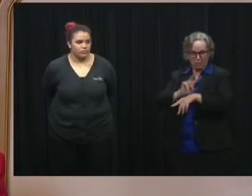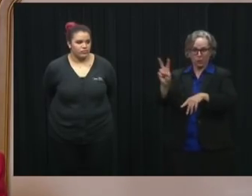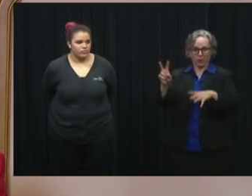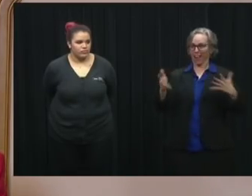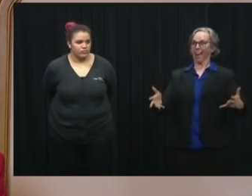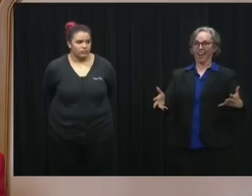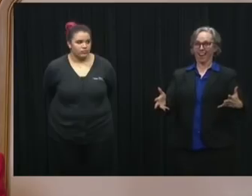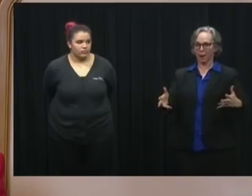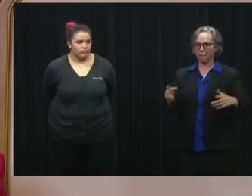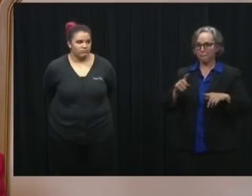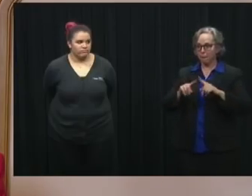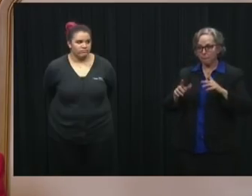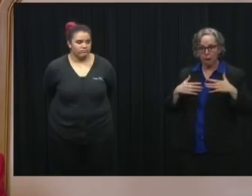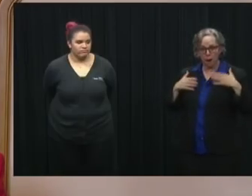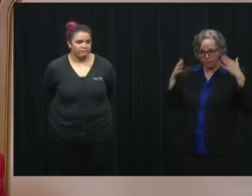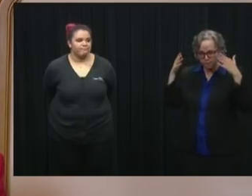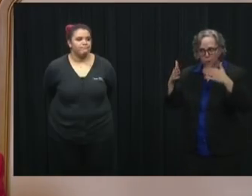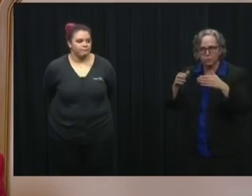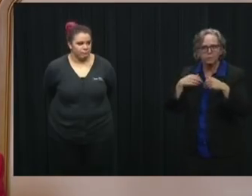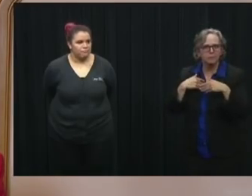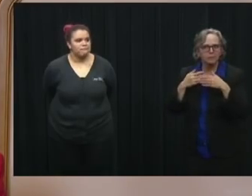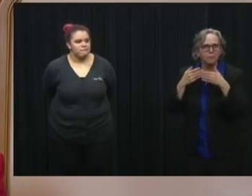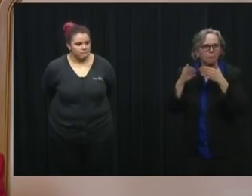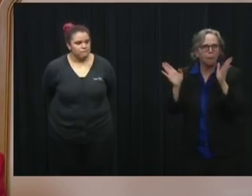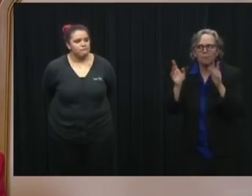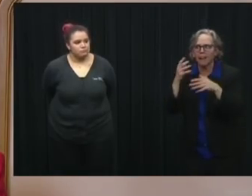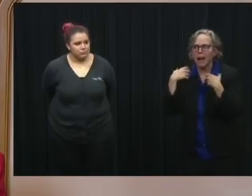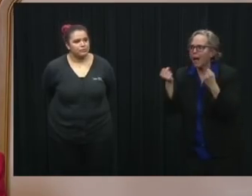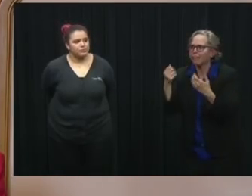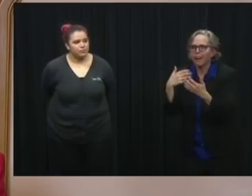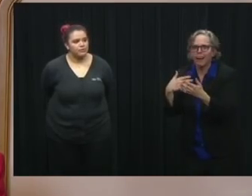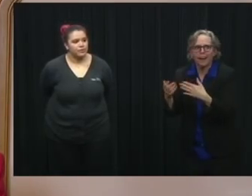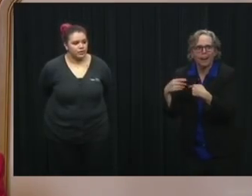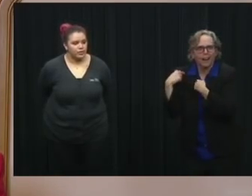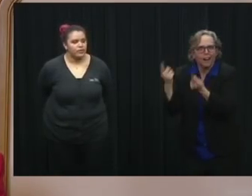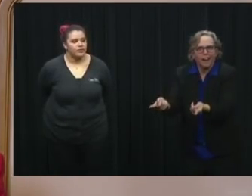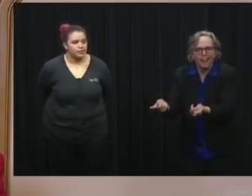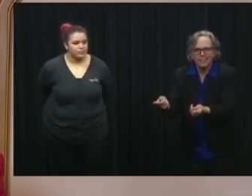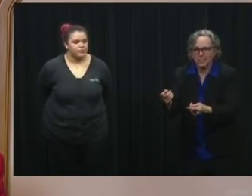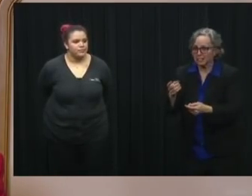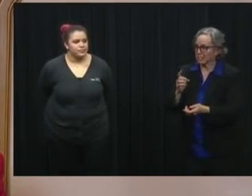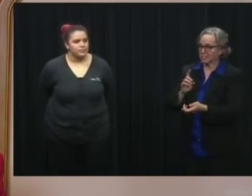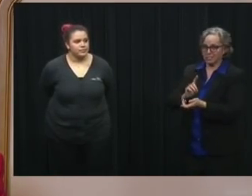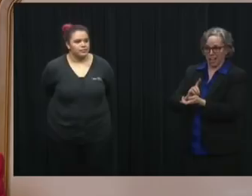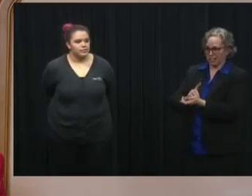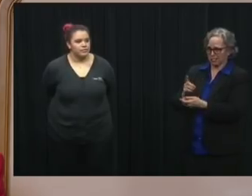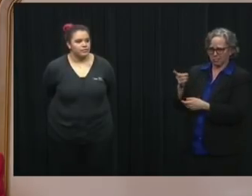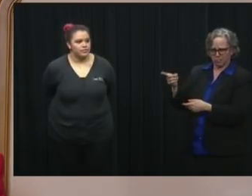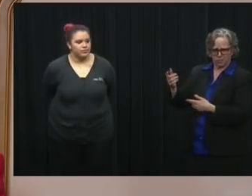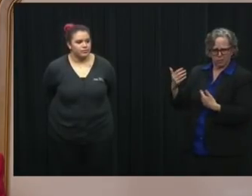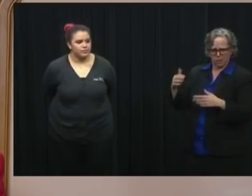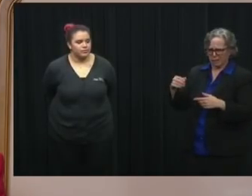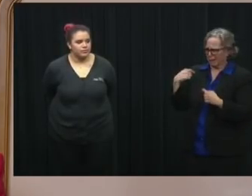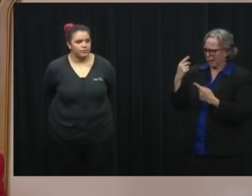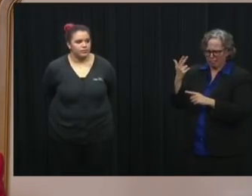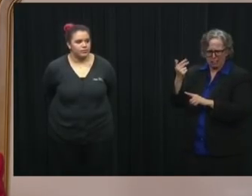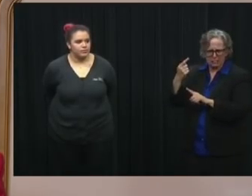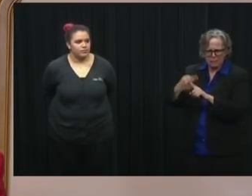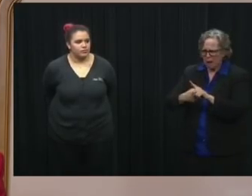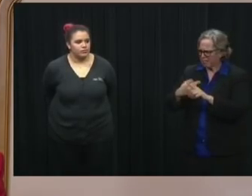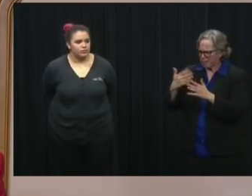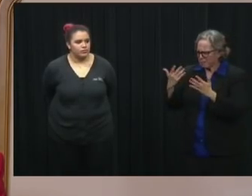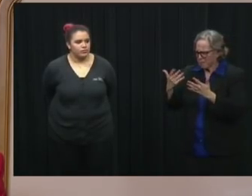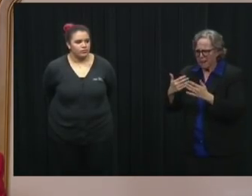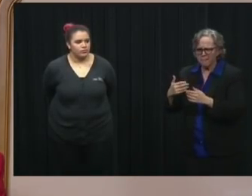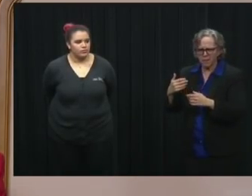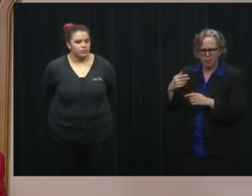public health. And what Dr. Acton has been working on for the last 13, 14 months since she took that position is to